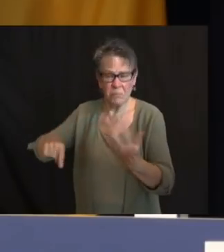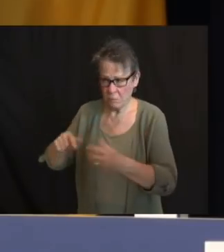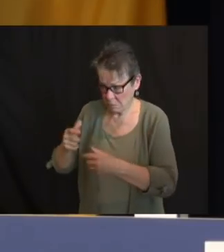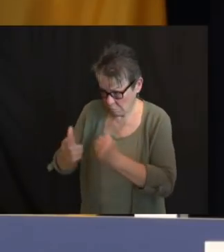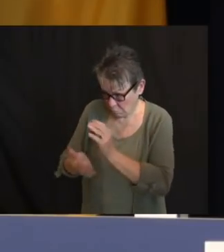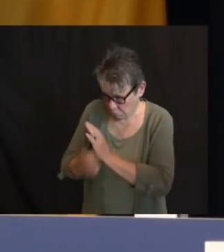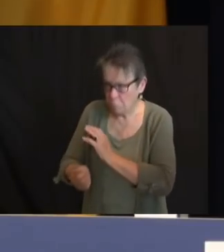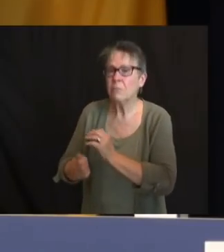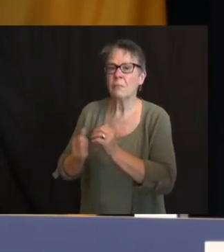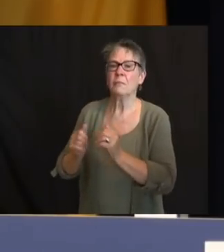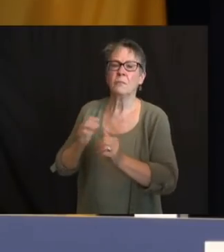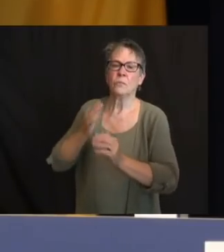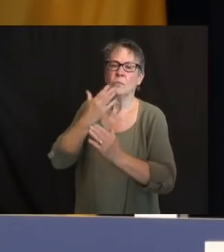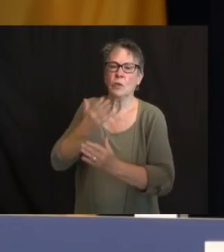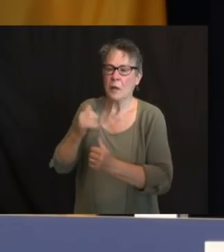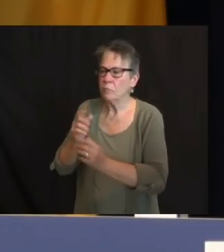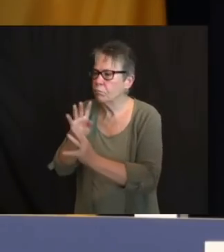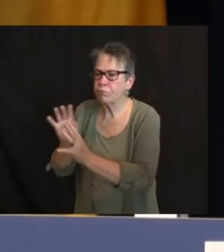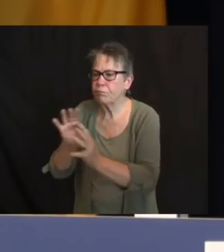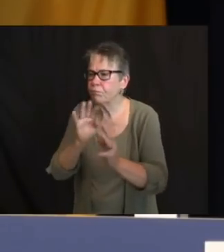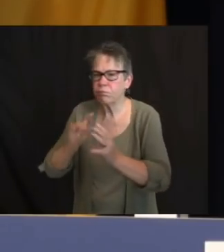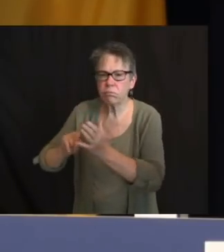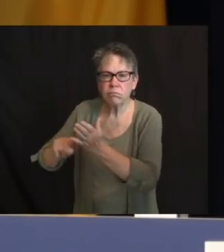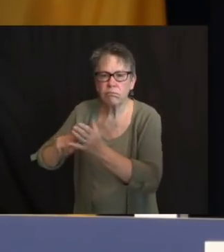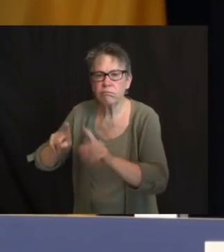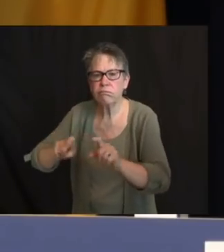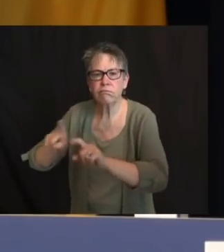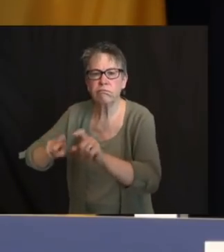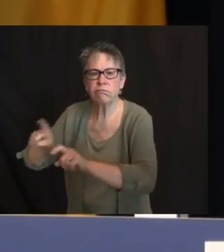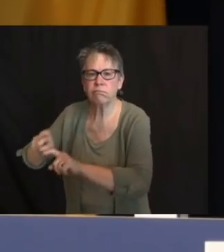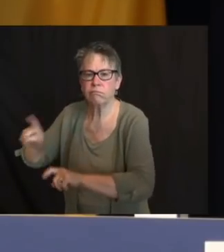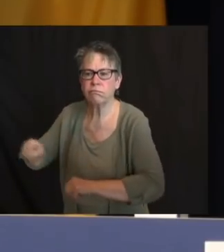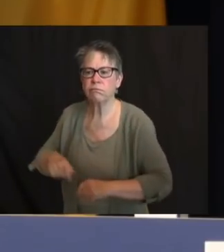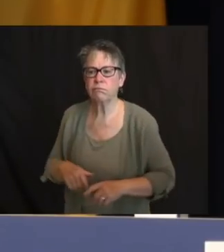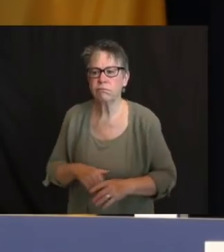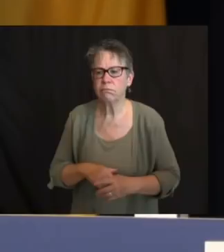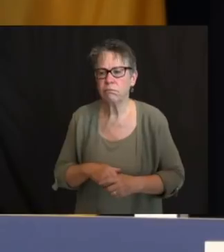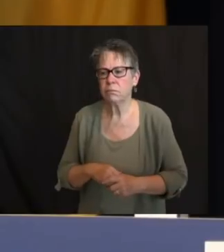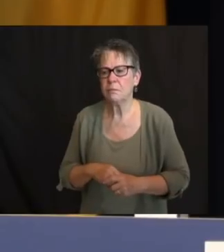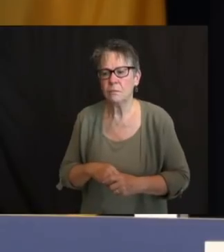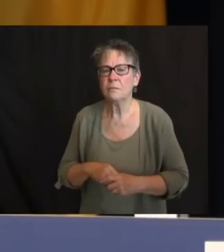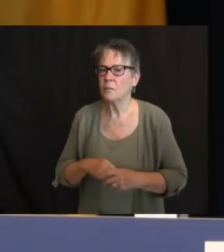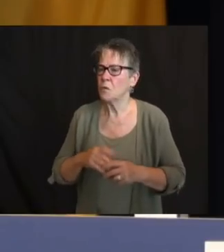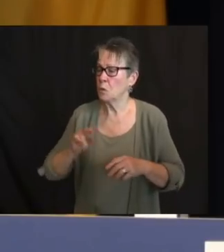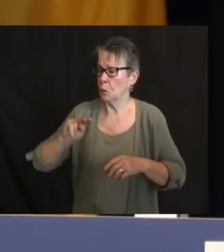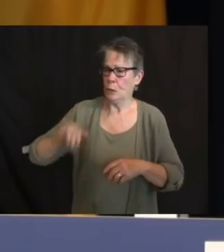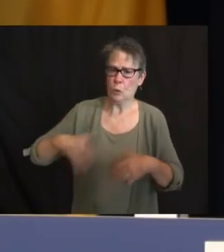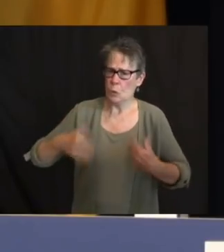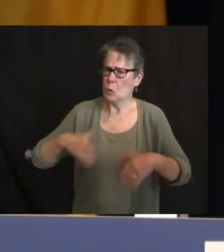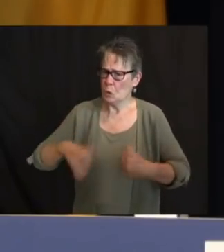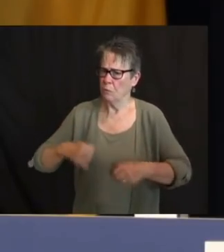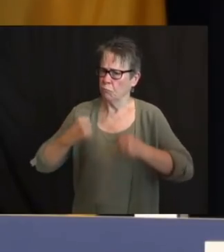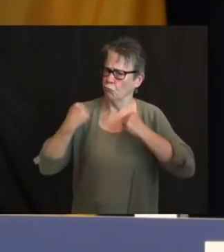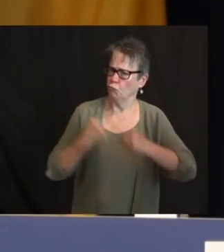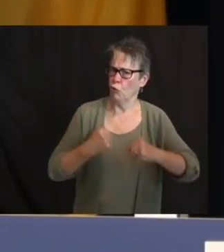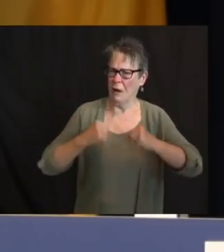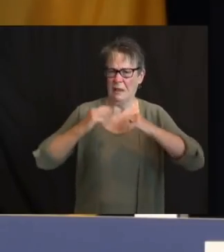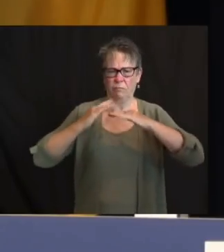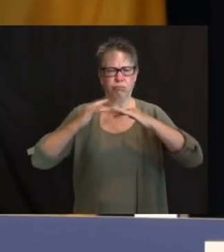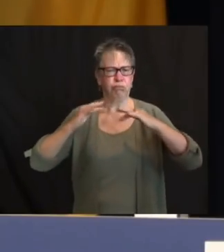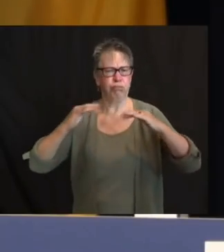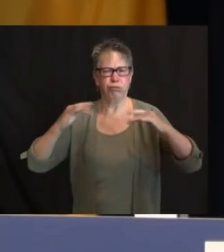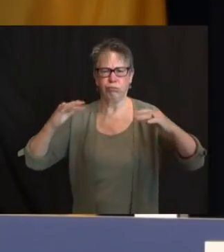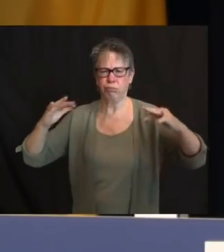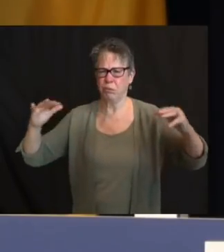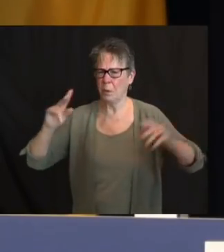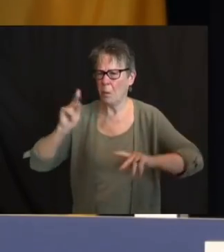A trusting and safe relationship is the foundation of an effective program. Working with Rutgers School of